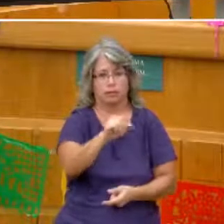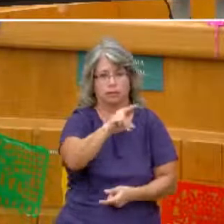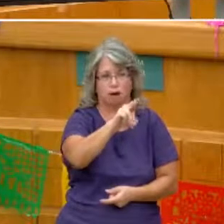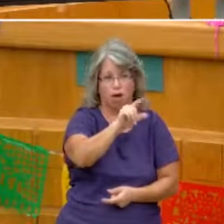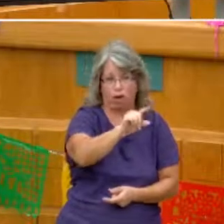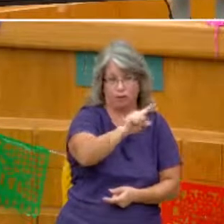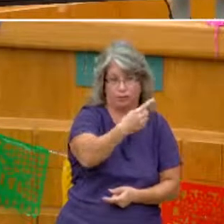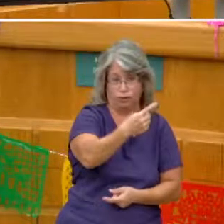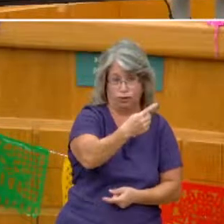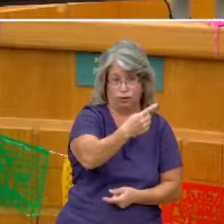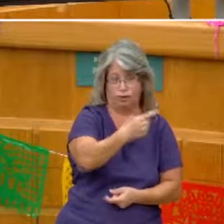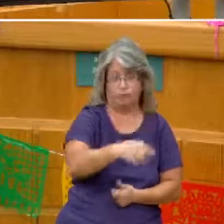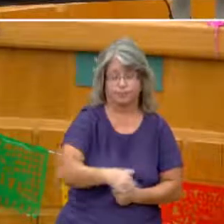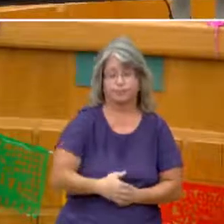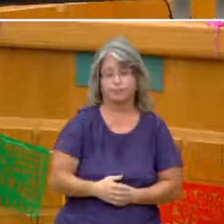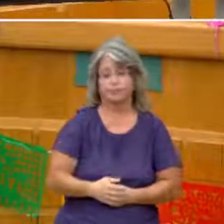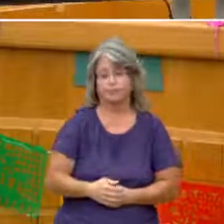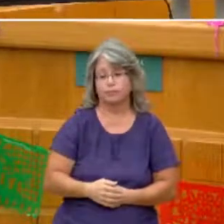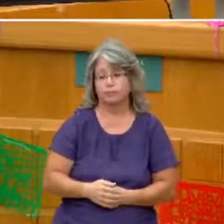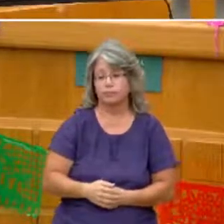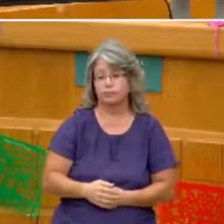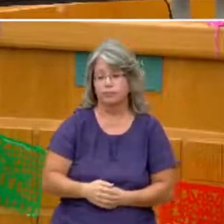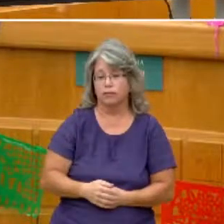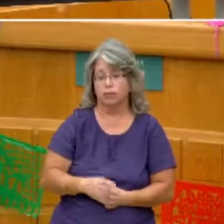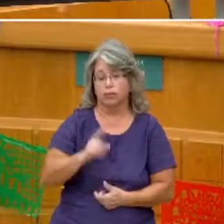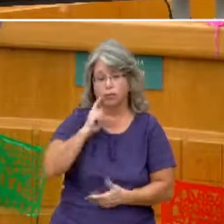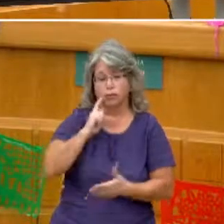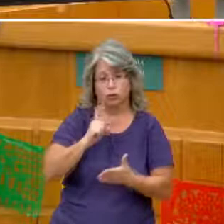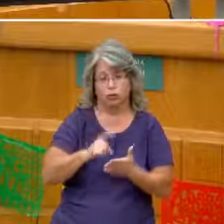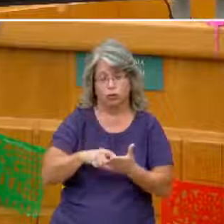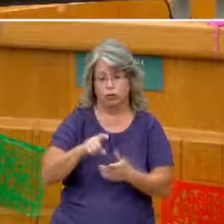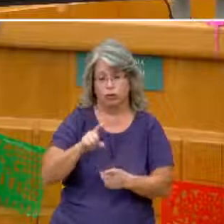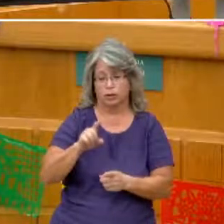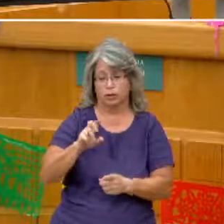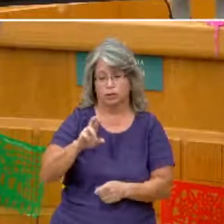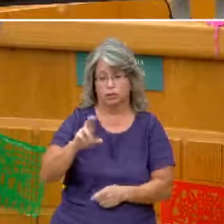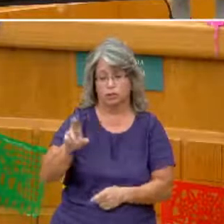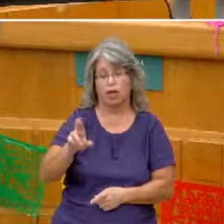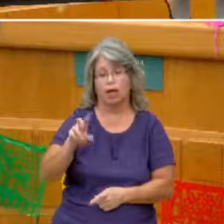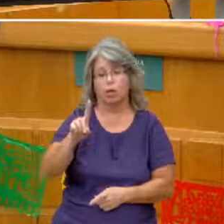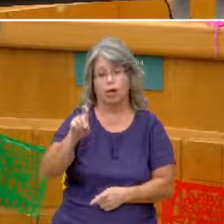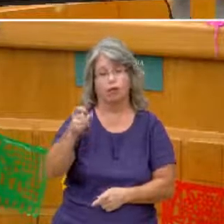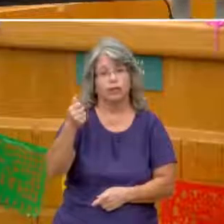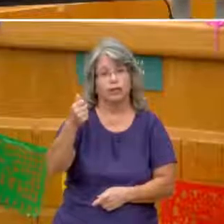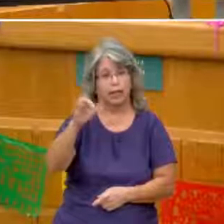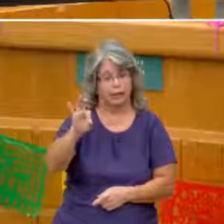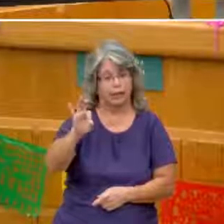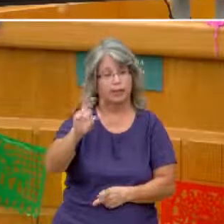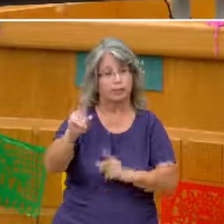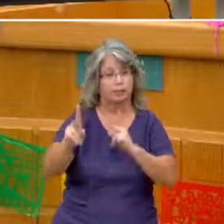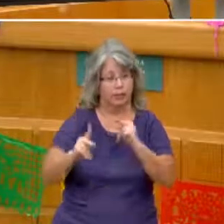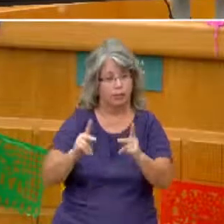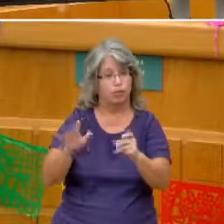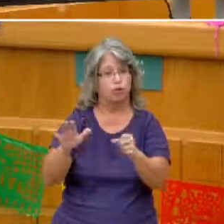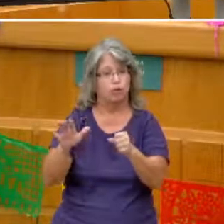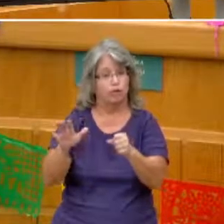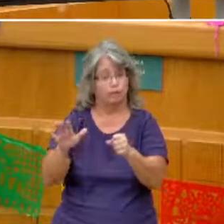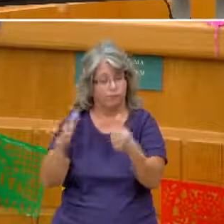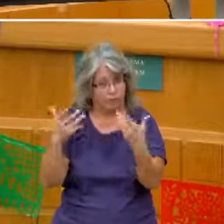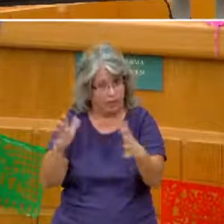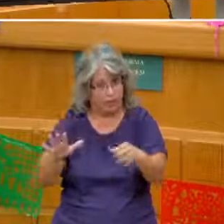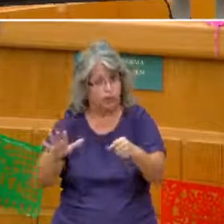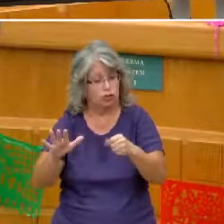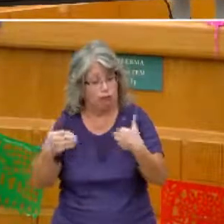October. So what you see is on the right side, 119 fully vaccinated individuals that ended up